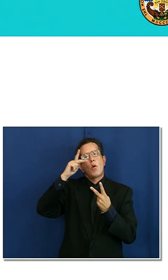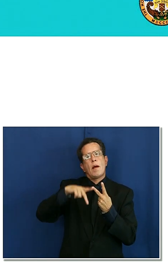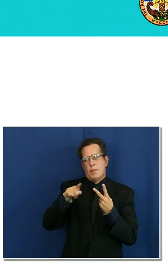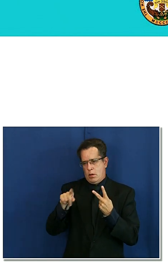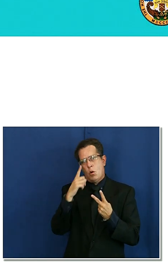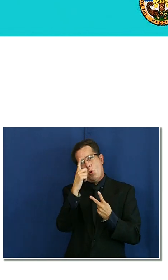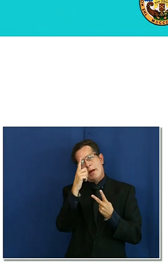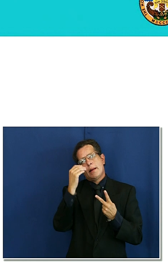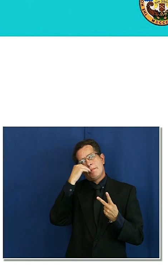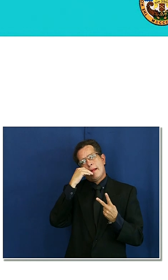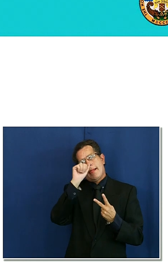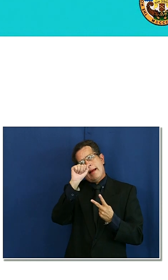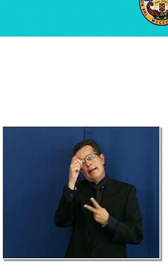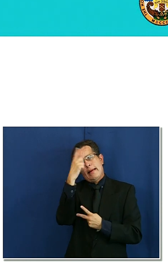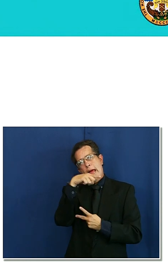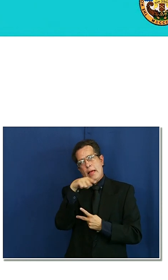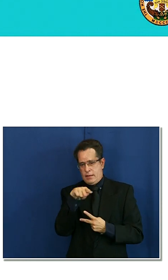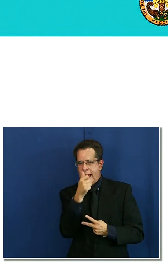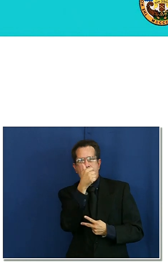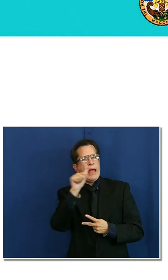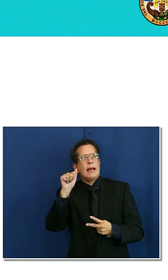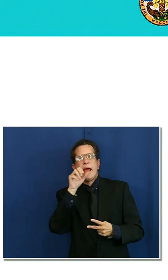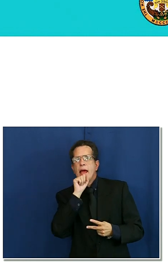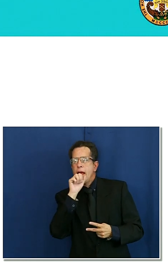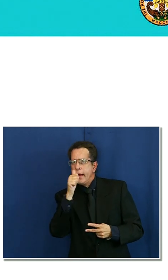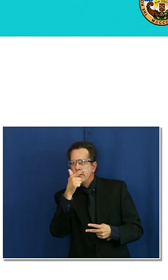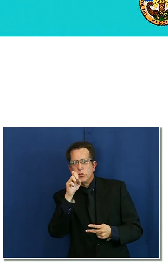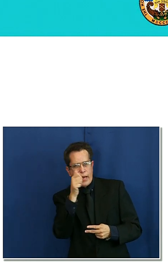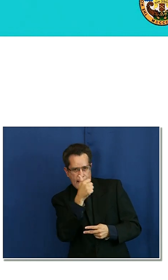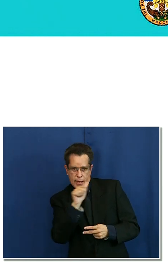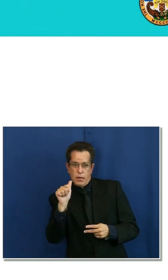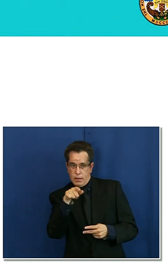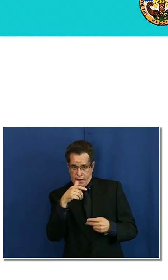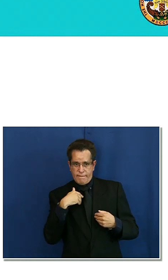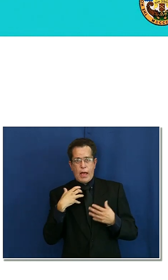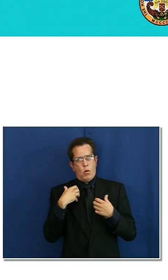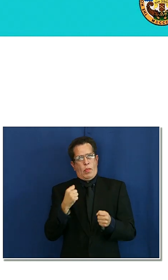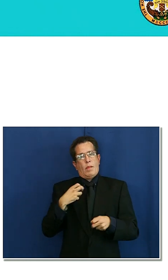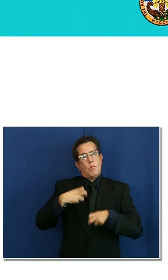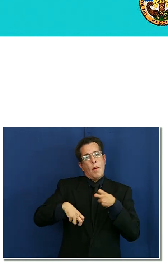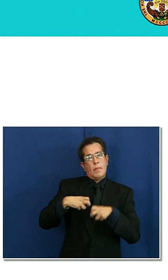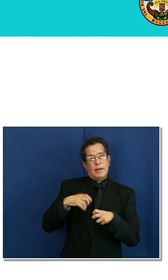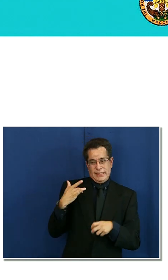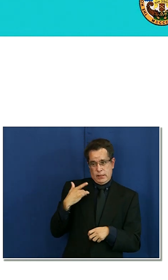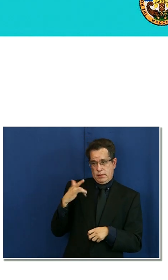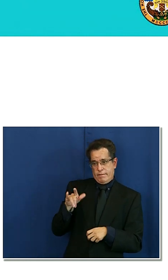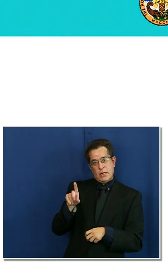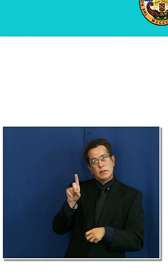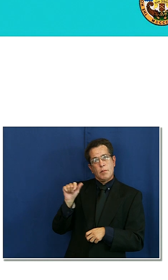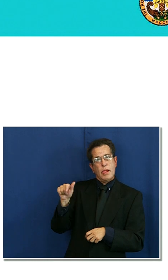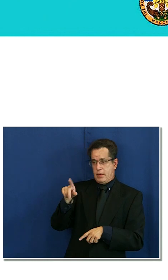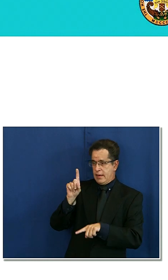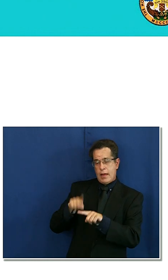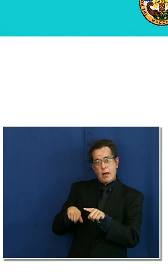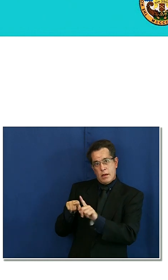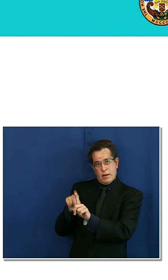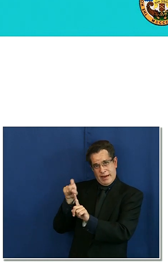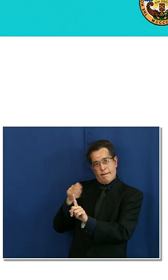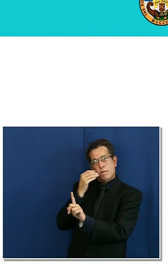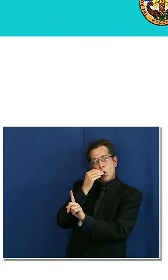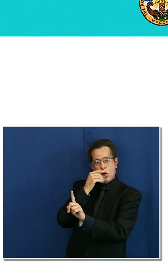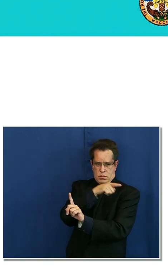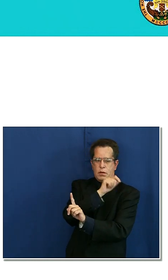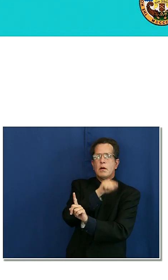hearty meal a day to adults of all ages who are living with a health condition or disability that makes it difficult to